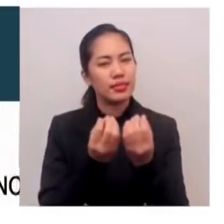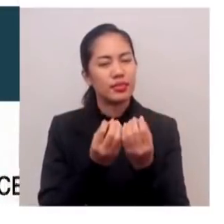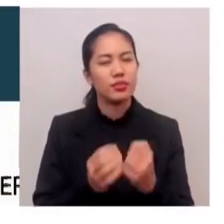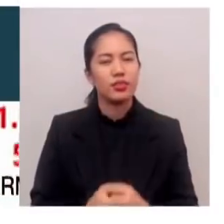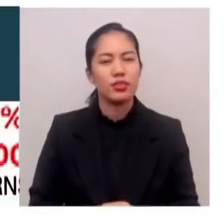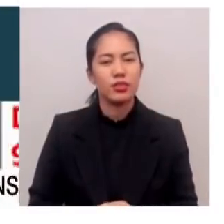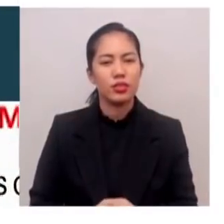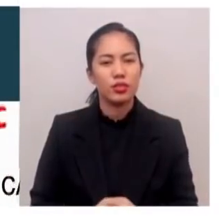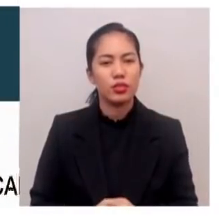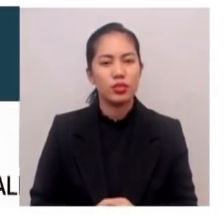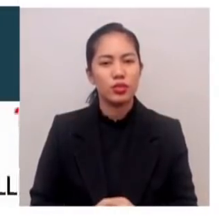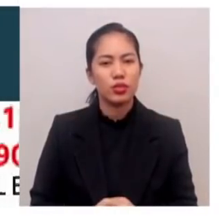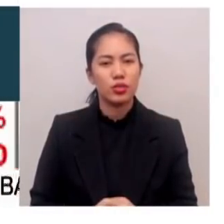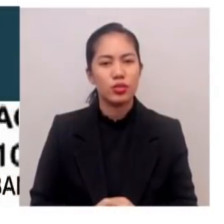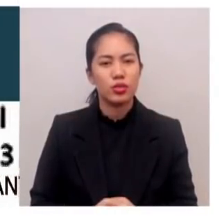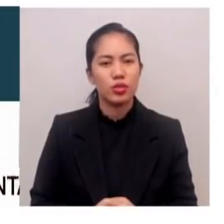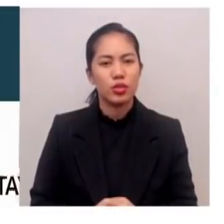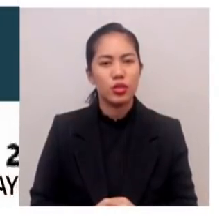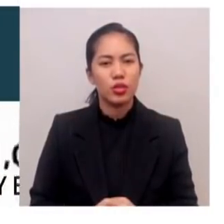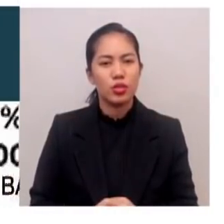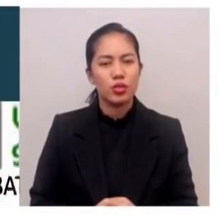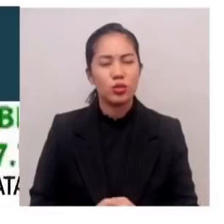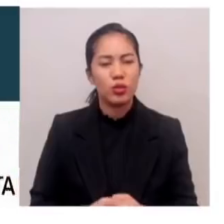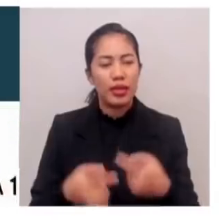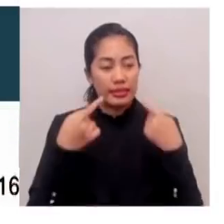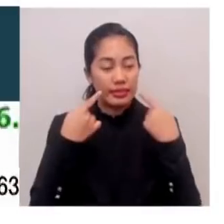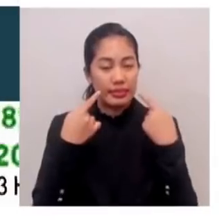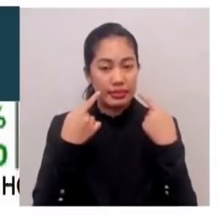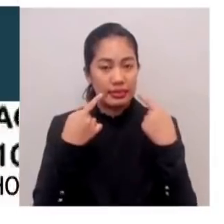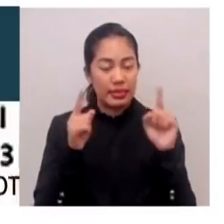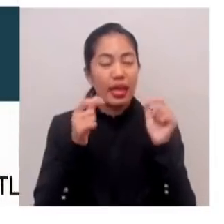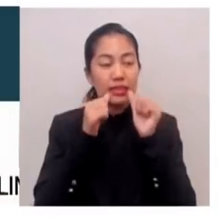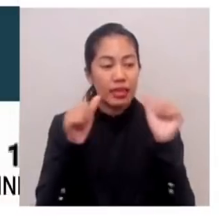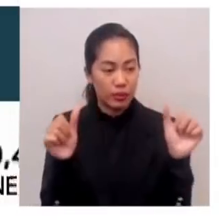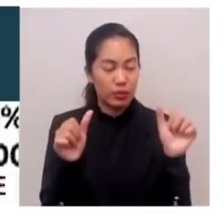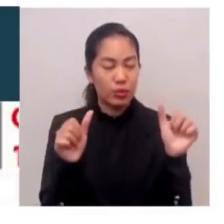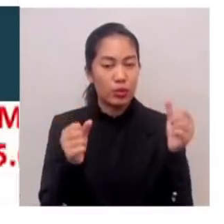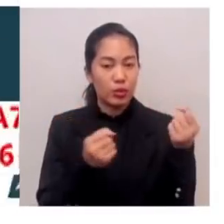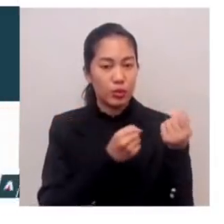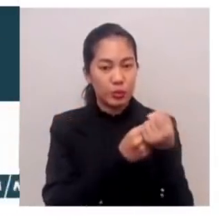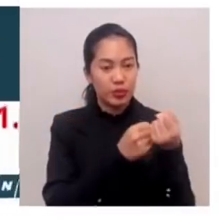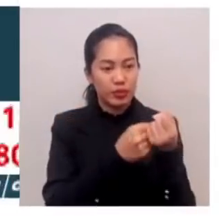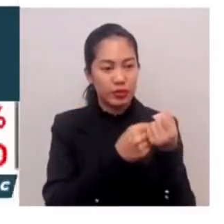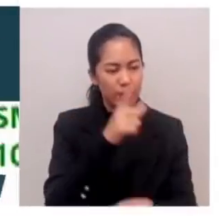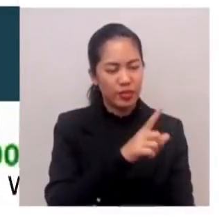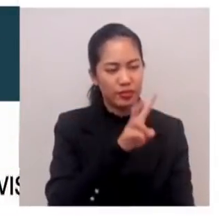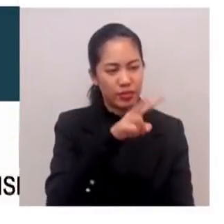to declare their support, right, for Vice President Lenny Robredo.